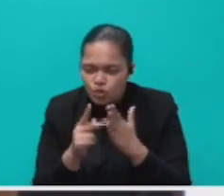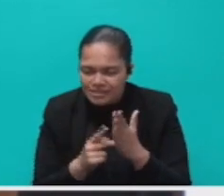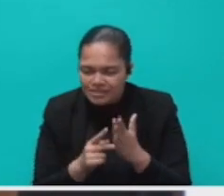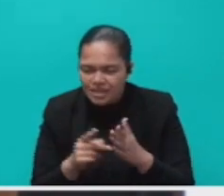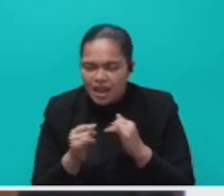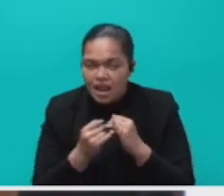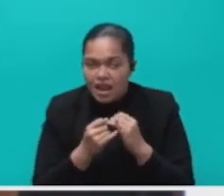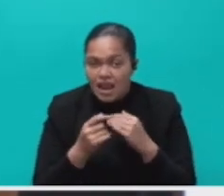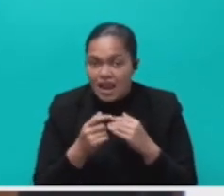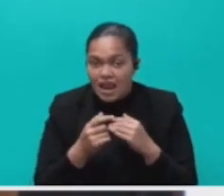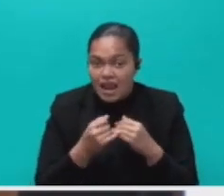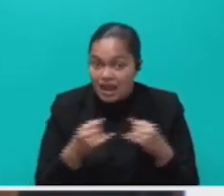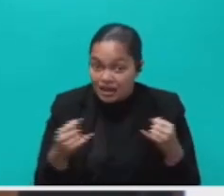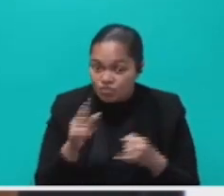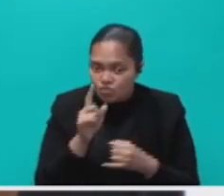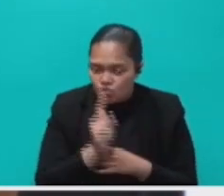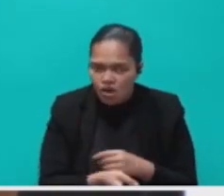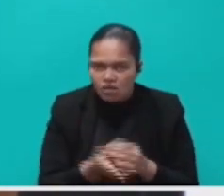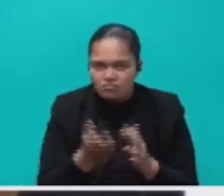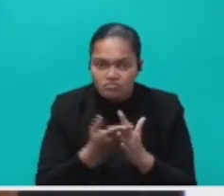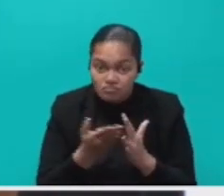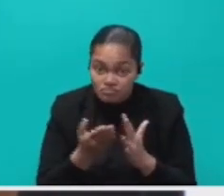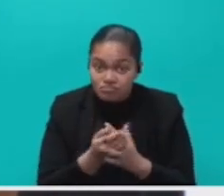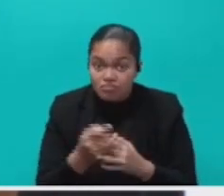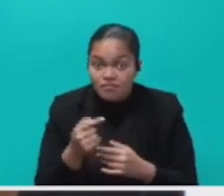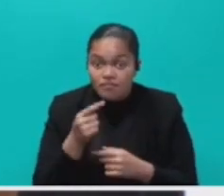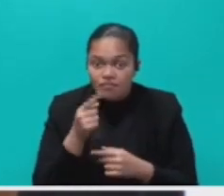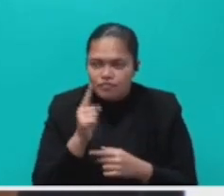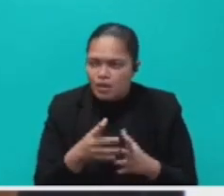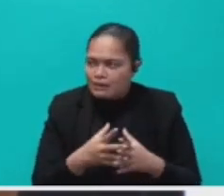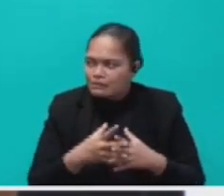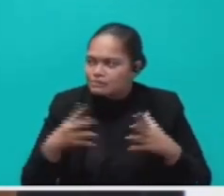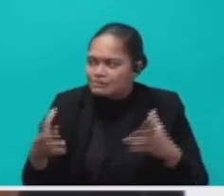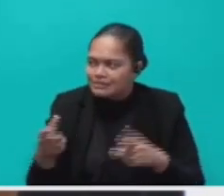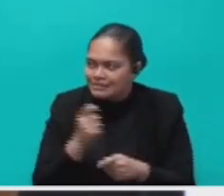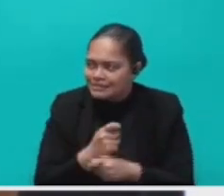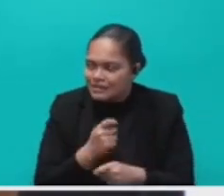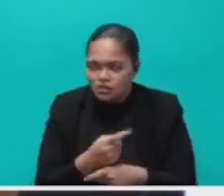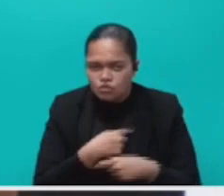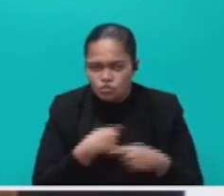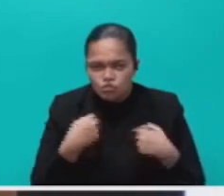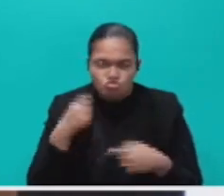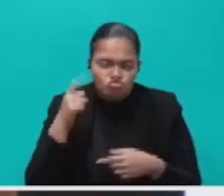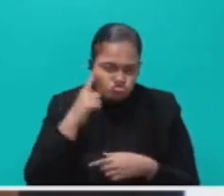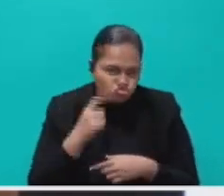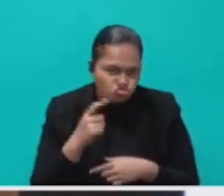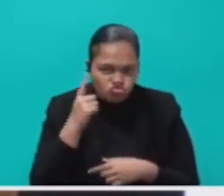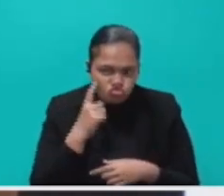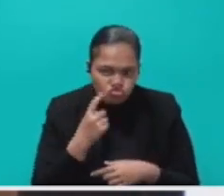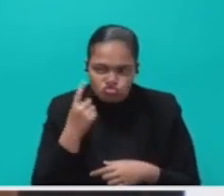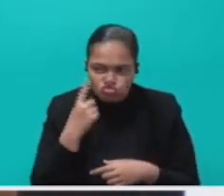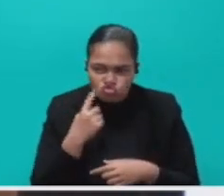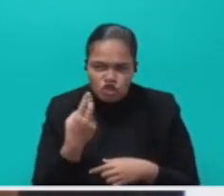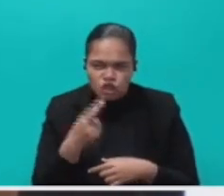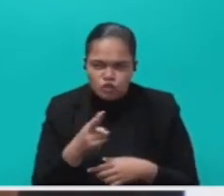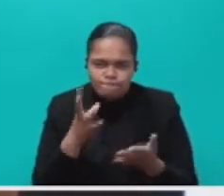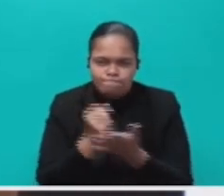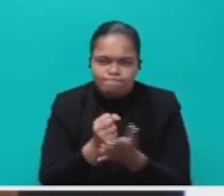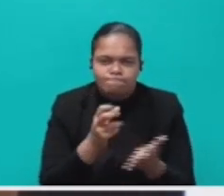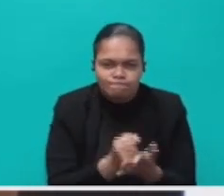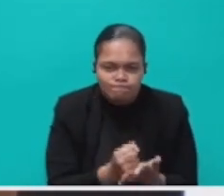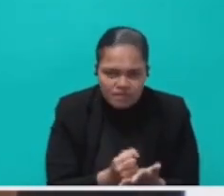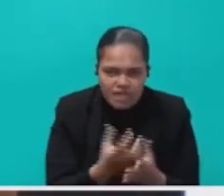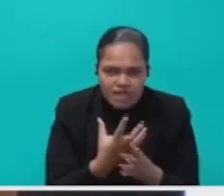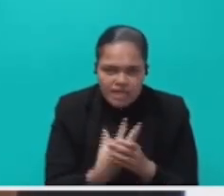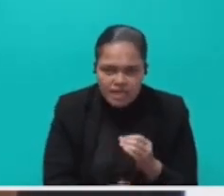that divide. And I think the big task that we have is to try and narrow the gap as much as we can. And we keep working